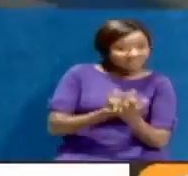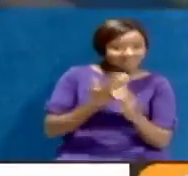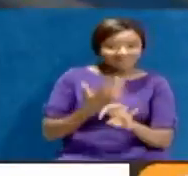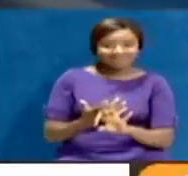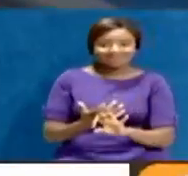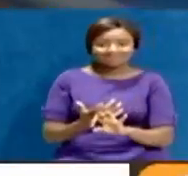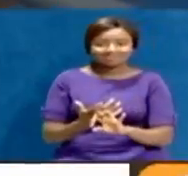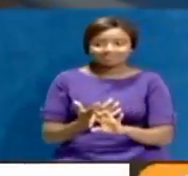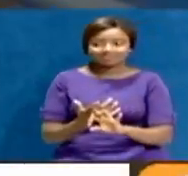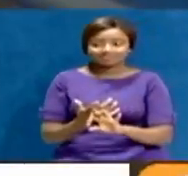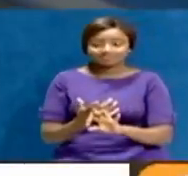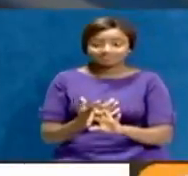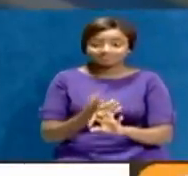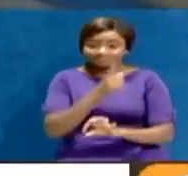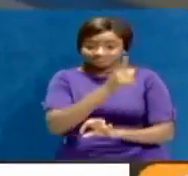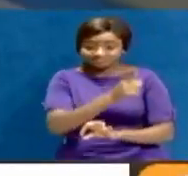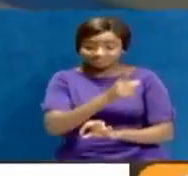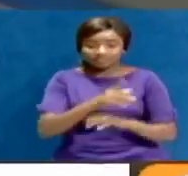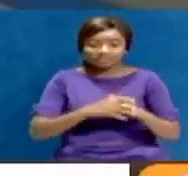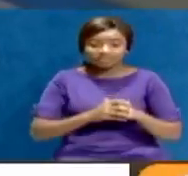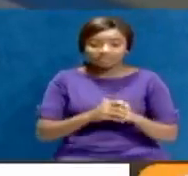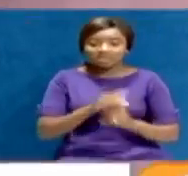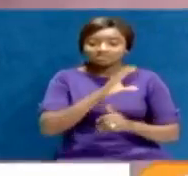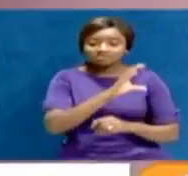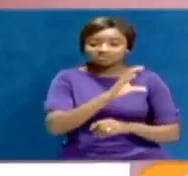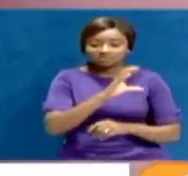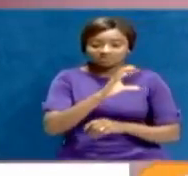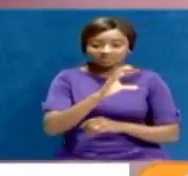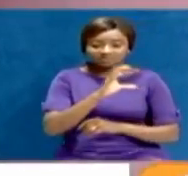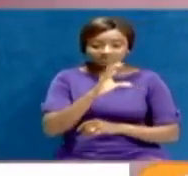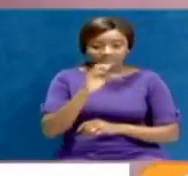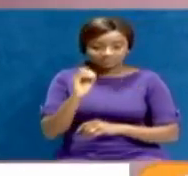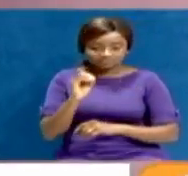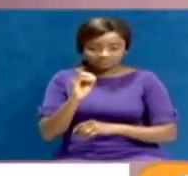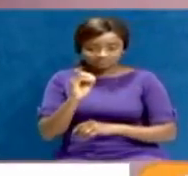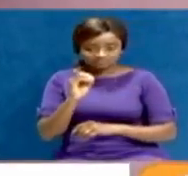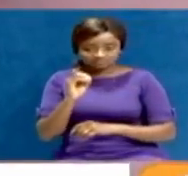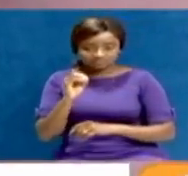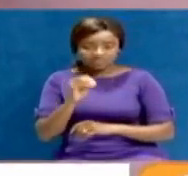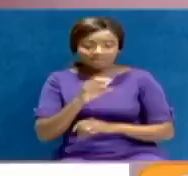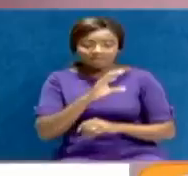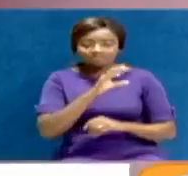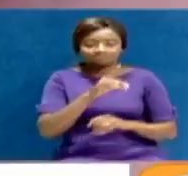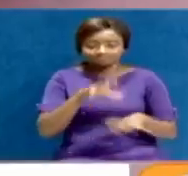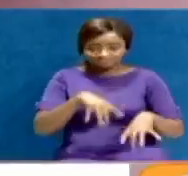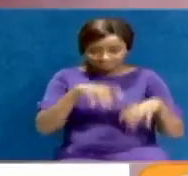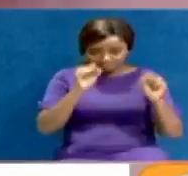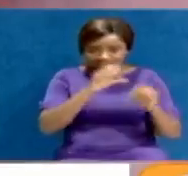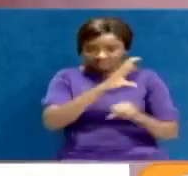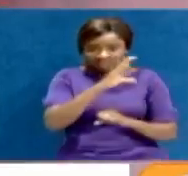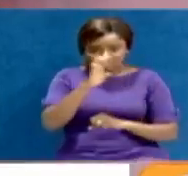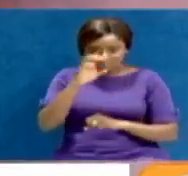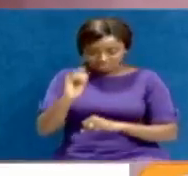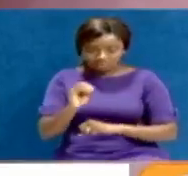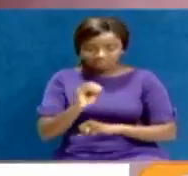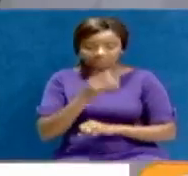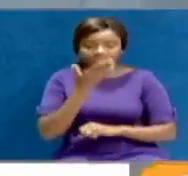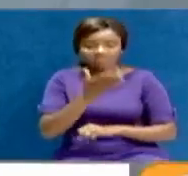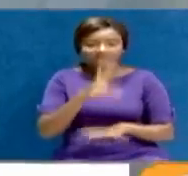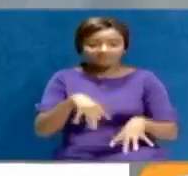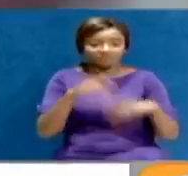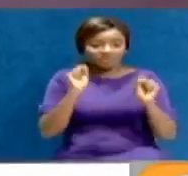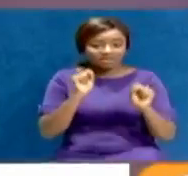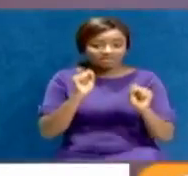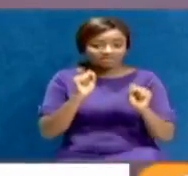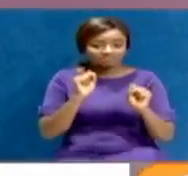According to the Laikipia Chief Officer in charge of Health, Dr. Donald Mogoi, 30 patients are admitted in ICU in critical